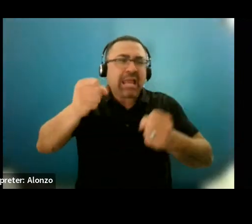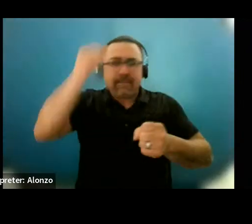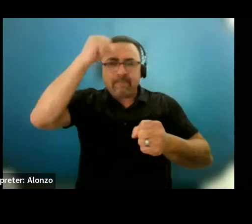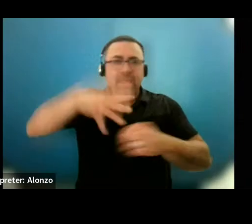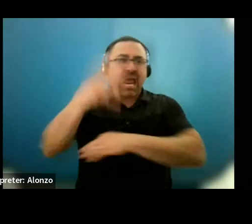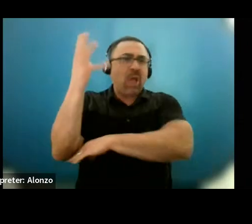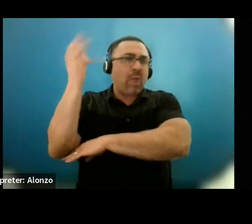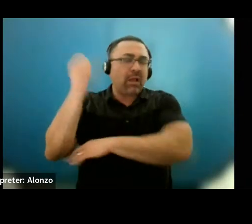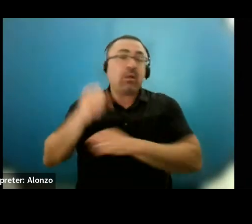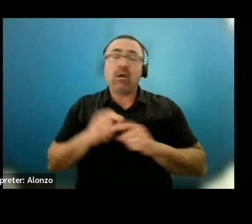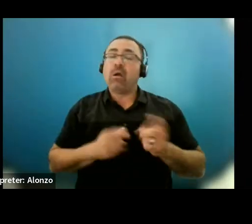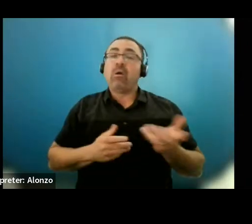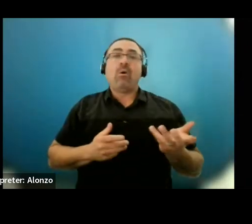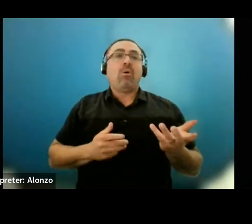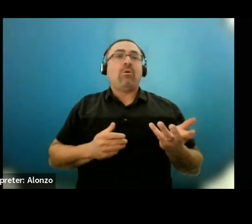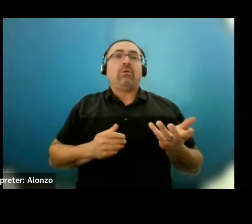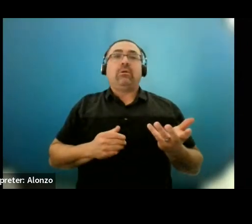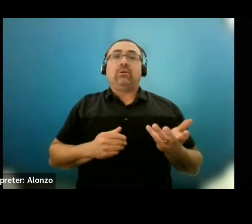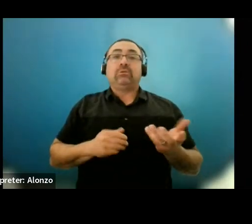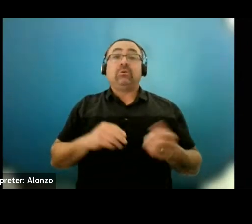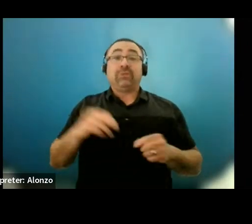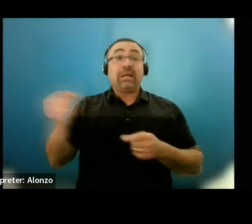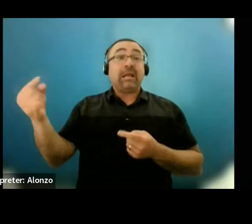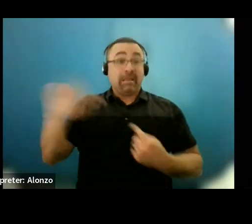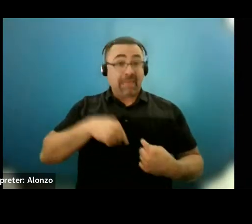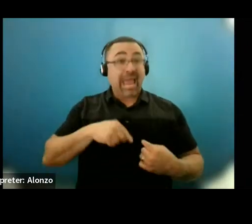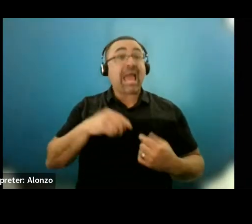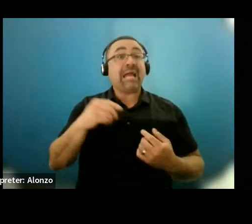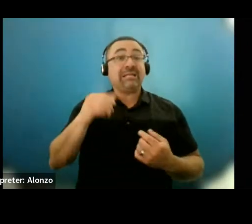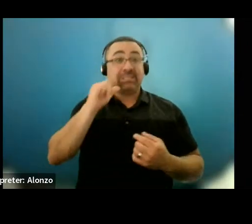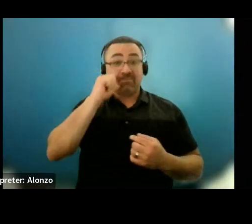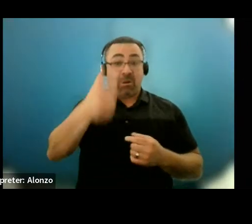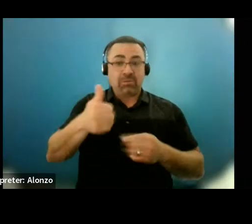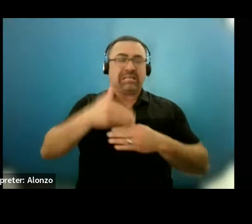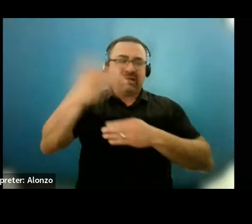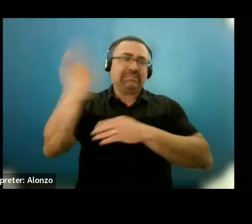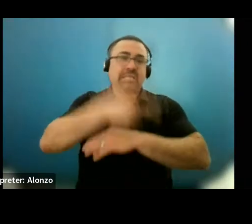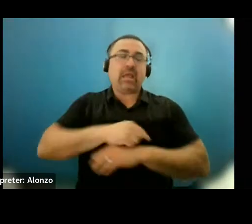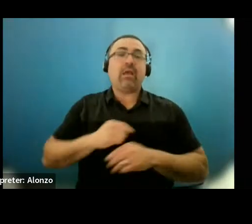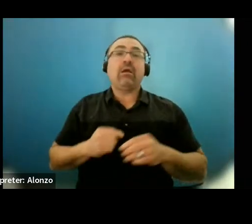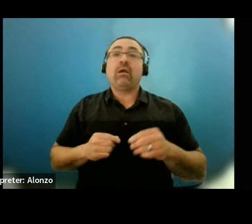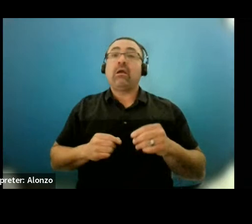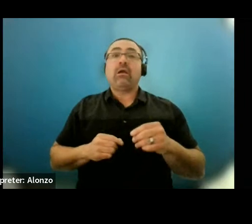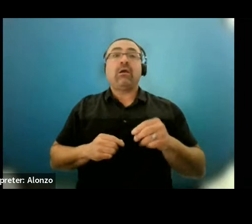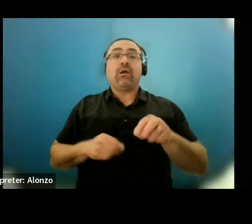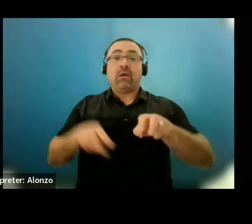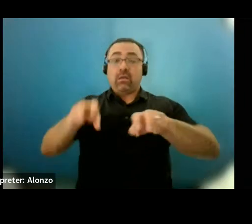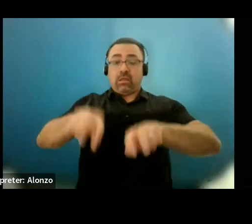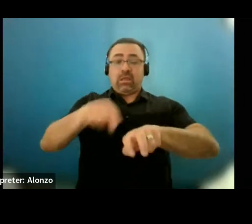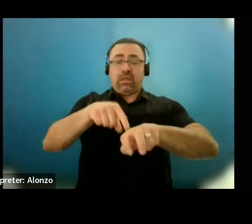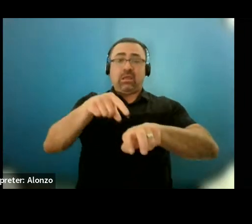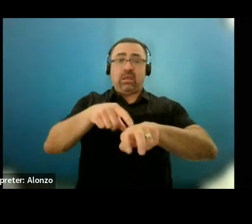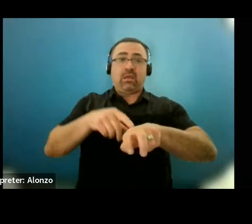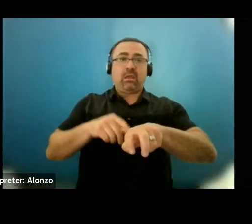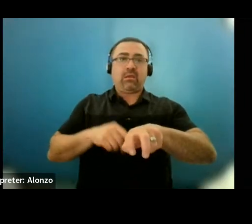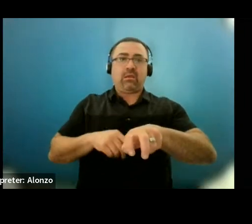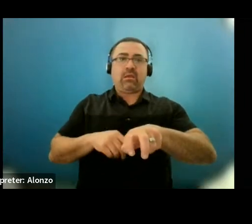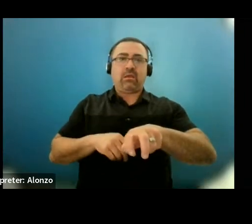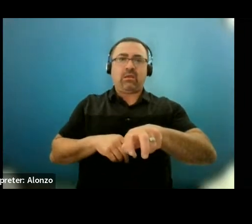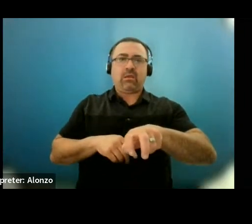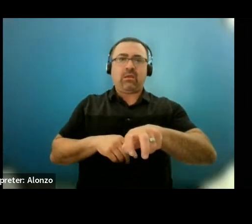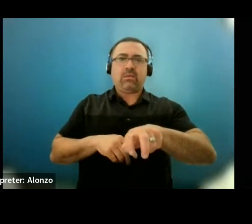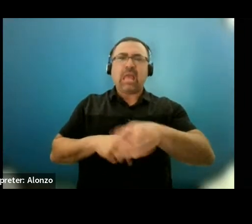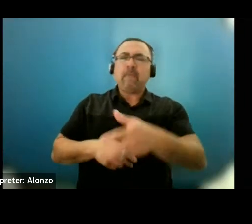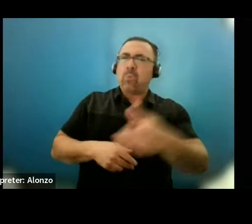women's record. So they were going to come back tomorrow. The second day, they pulled her from the car because they said it would be terrible to have a